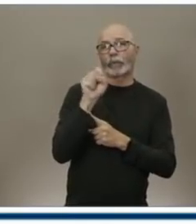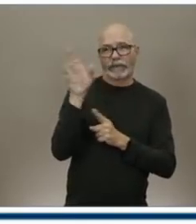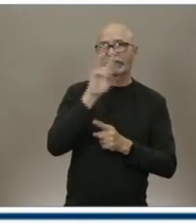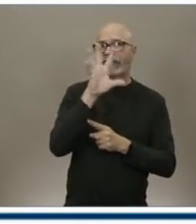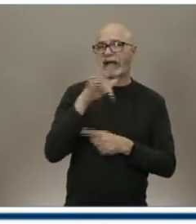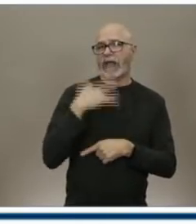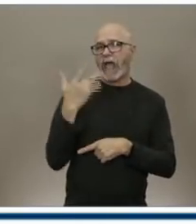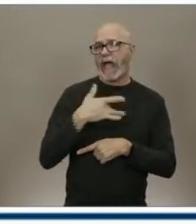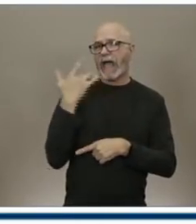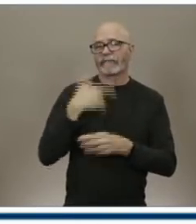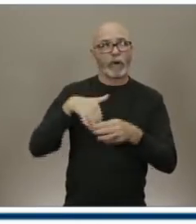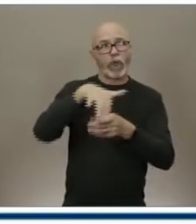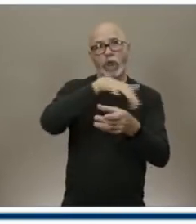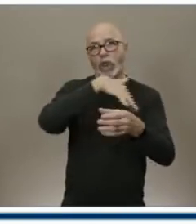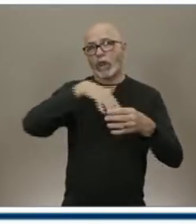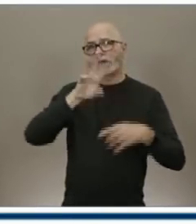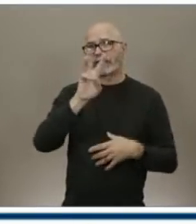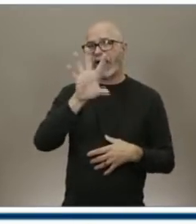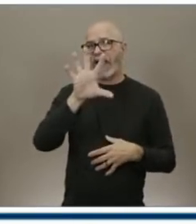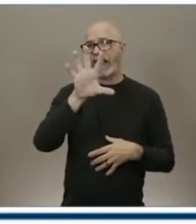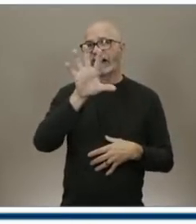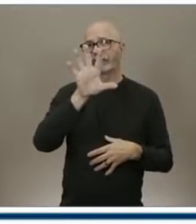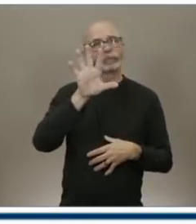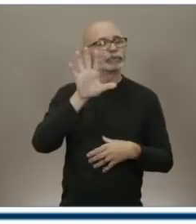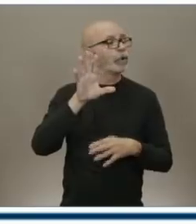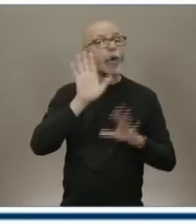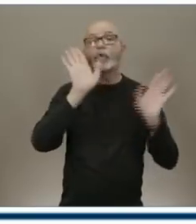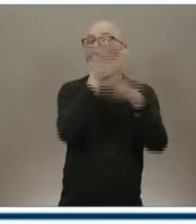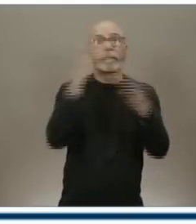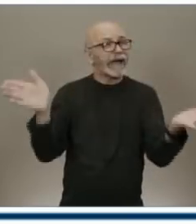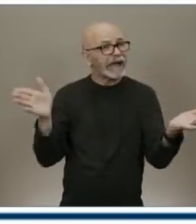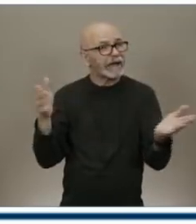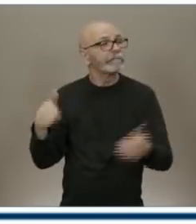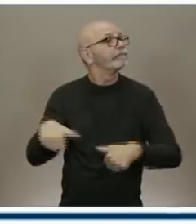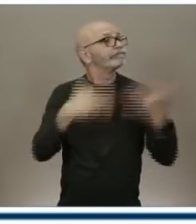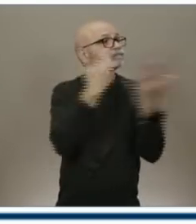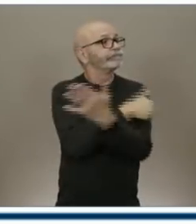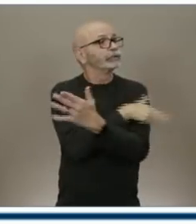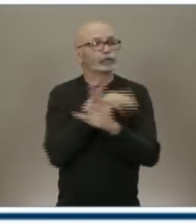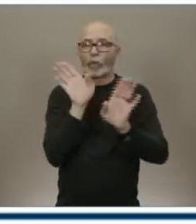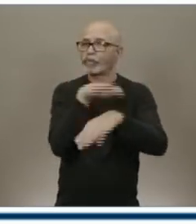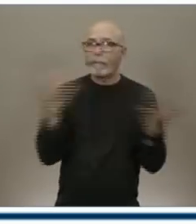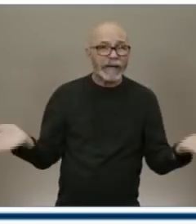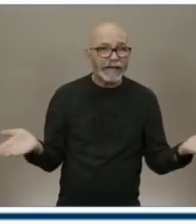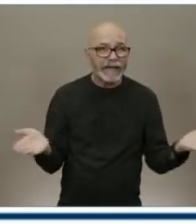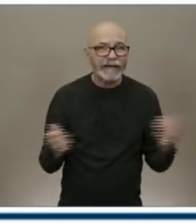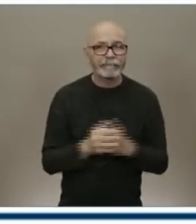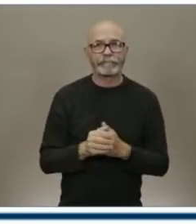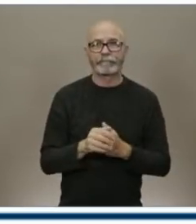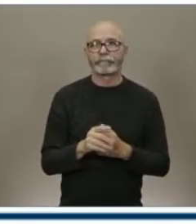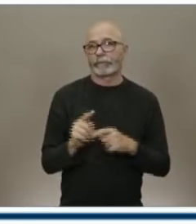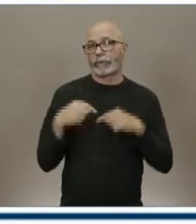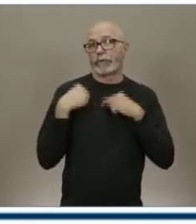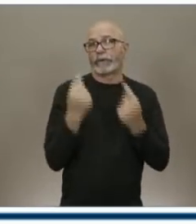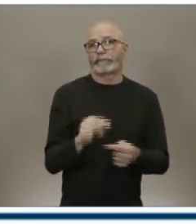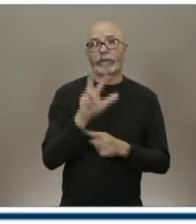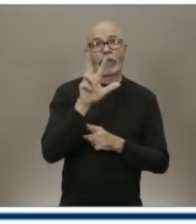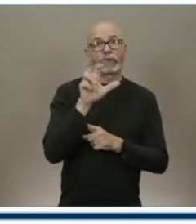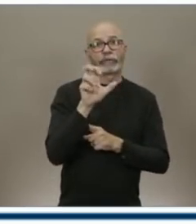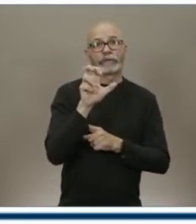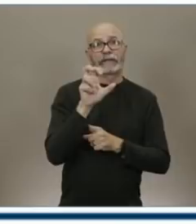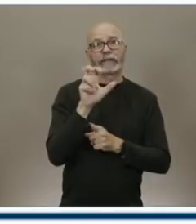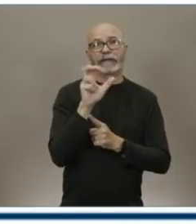Since October 1st, there have been 313 cases in total. 248 of them can be now considered resolved.